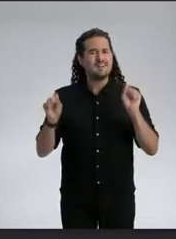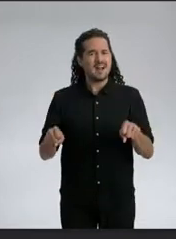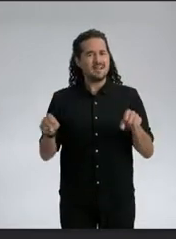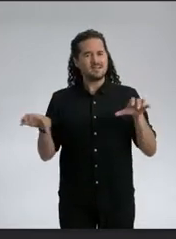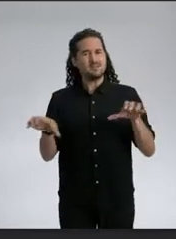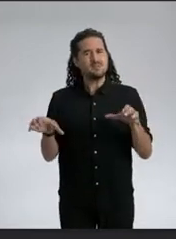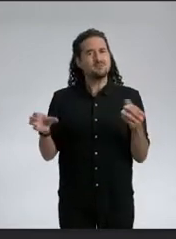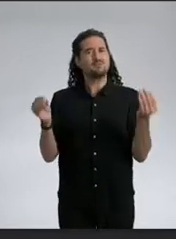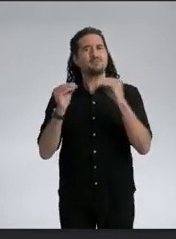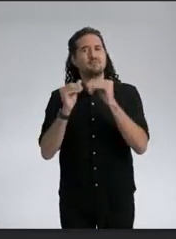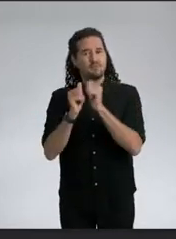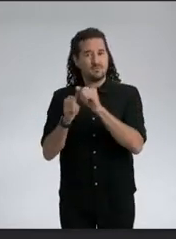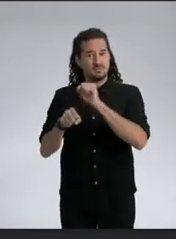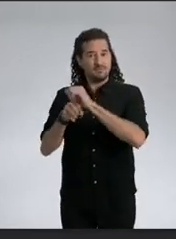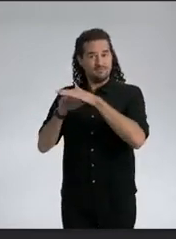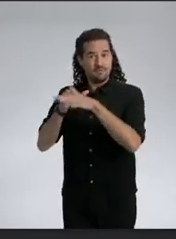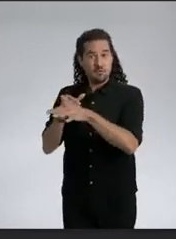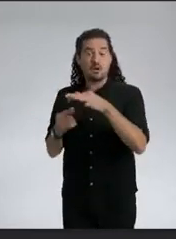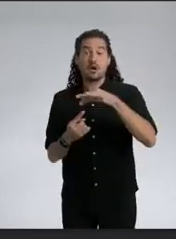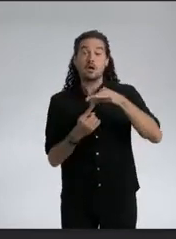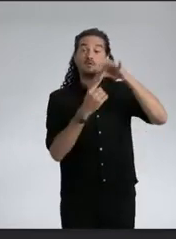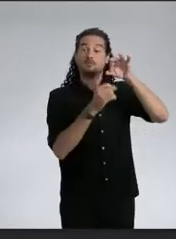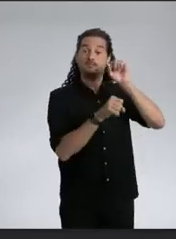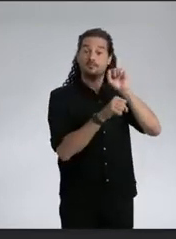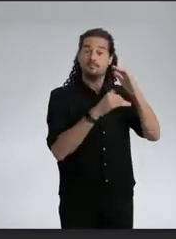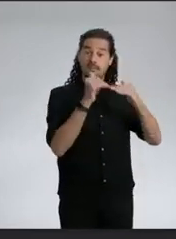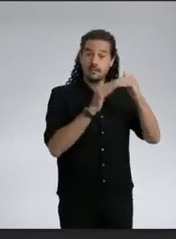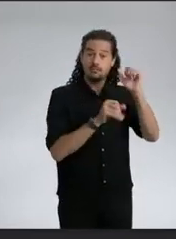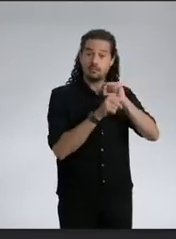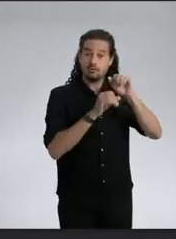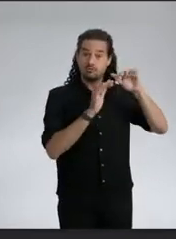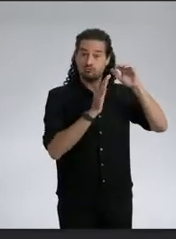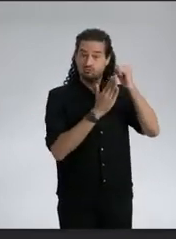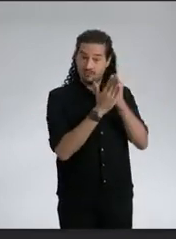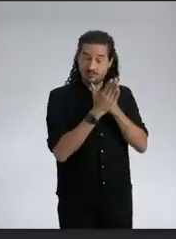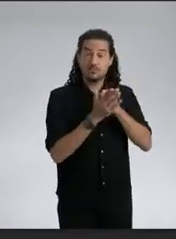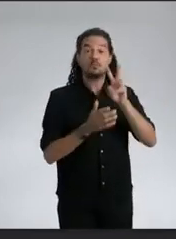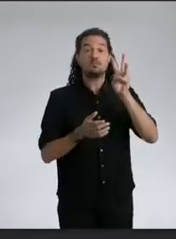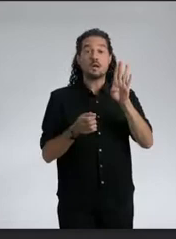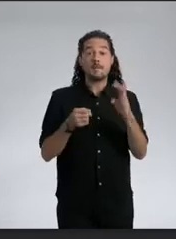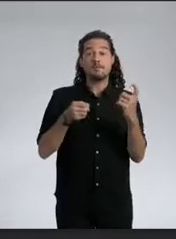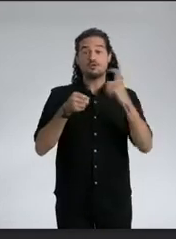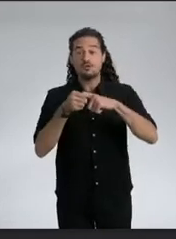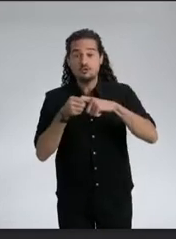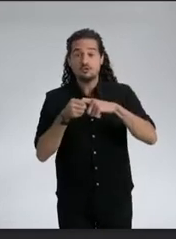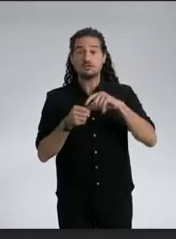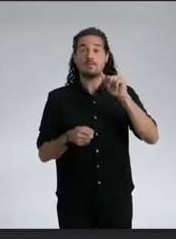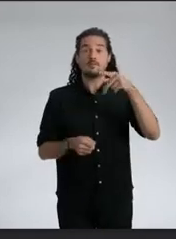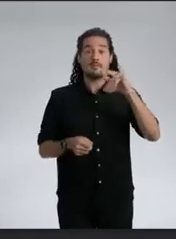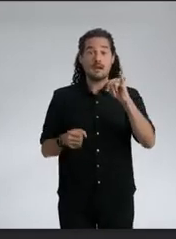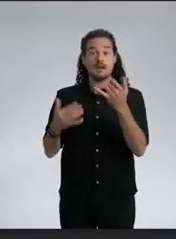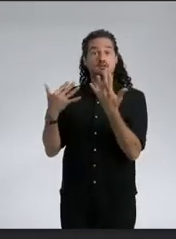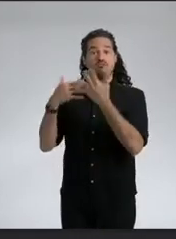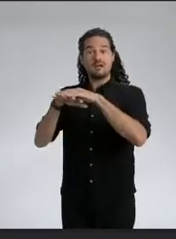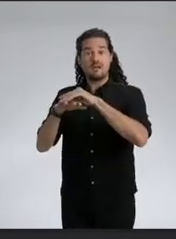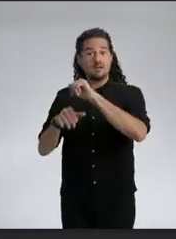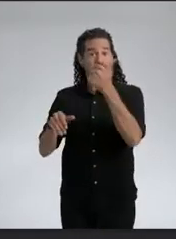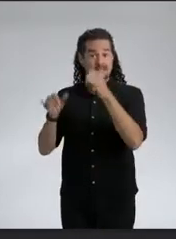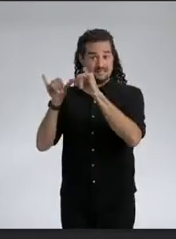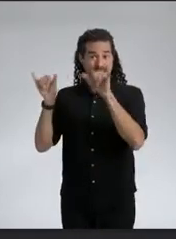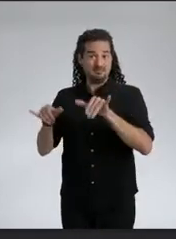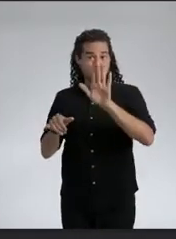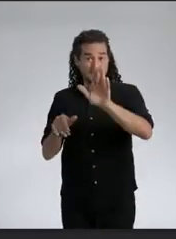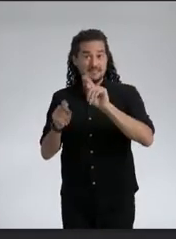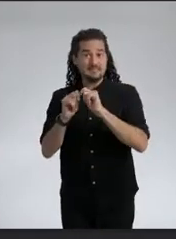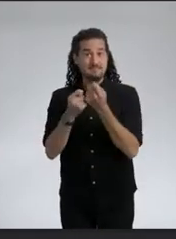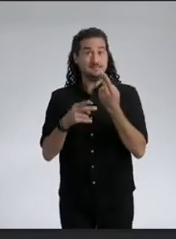build scripts and using Xcode Cloud's webhooks and APIs to integrate with other systems you and your team depend on. And the